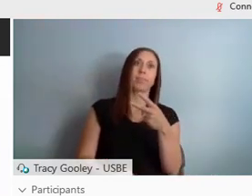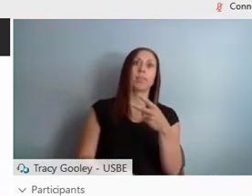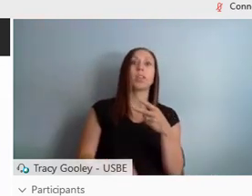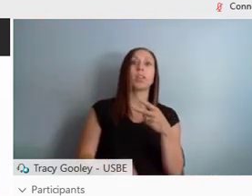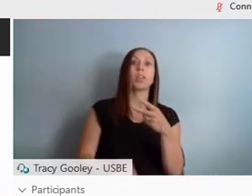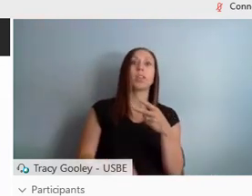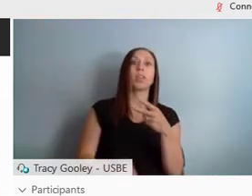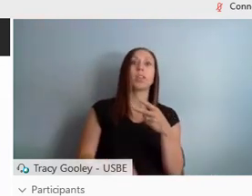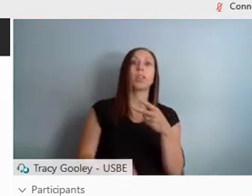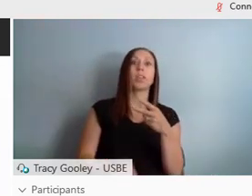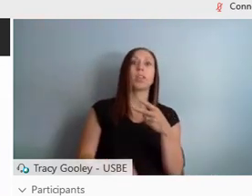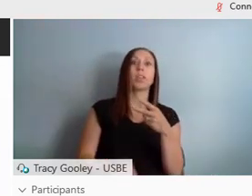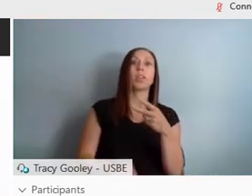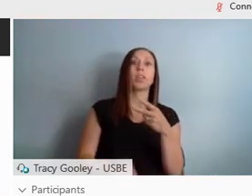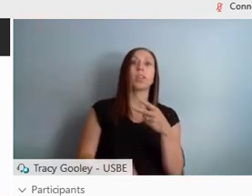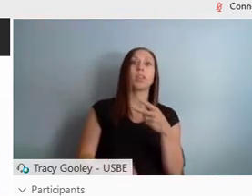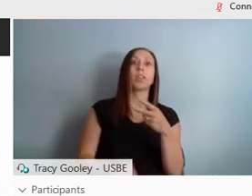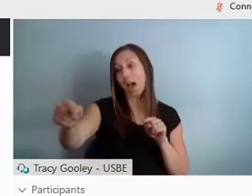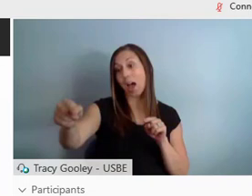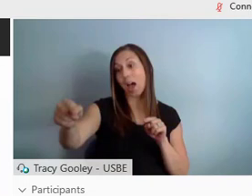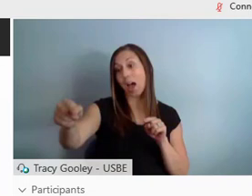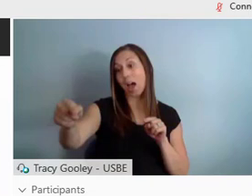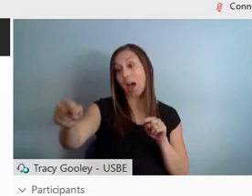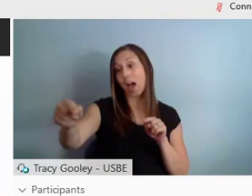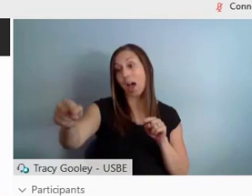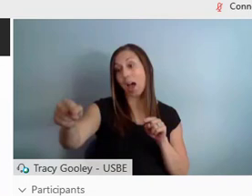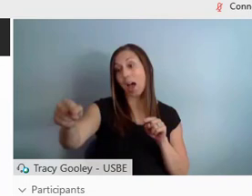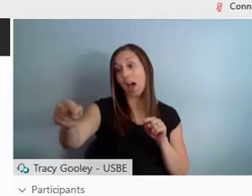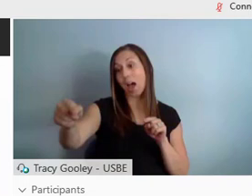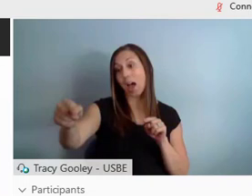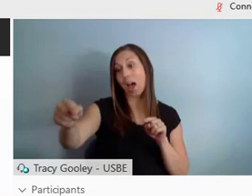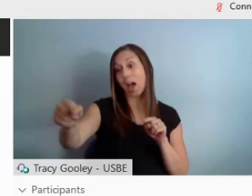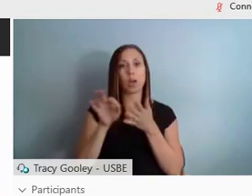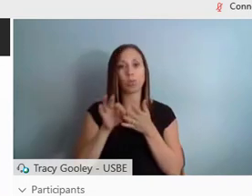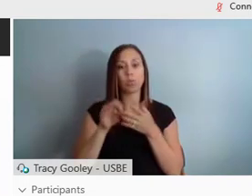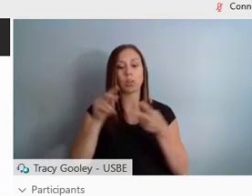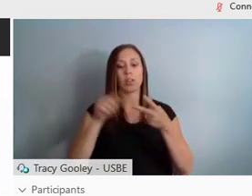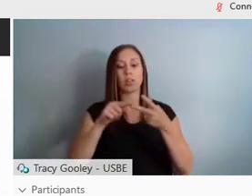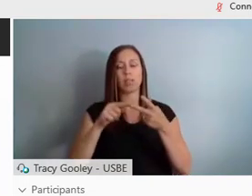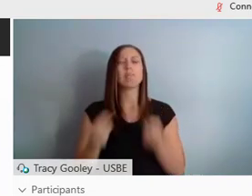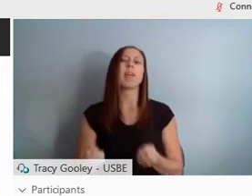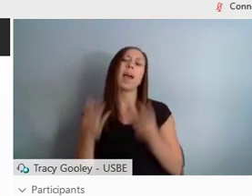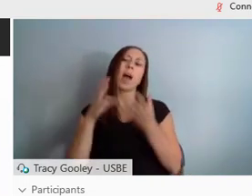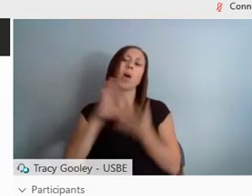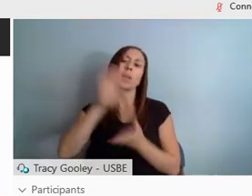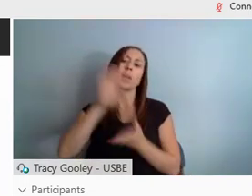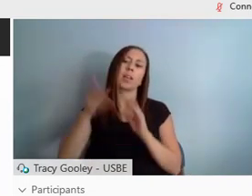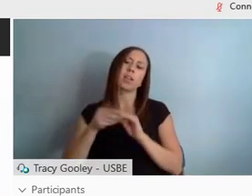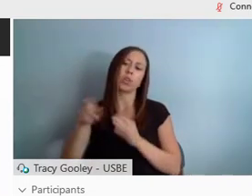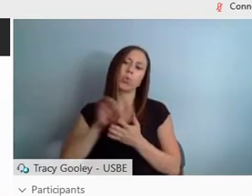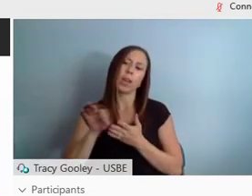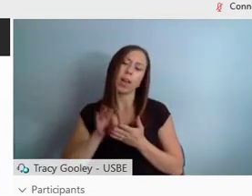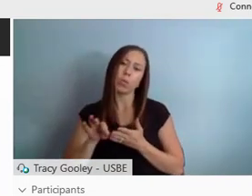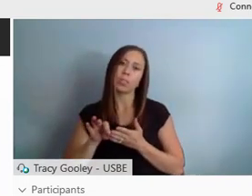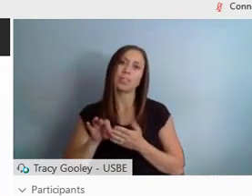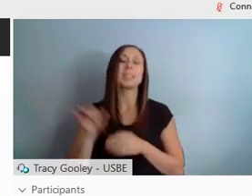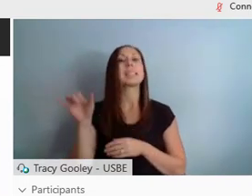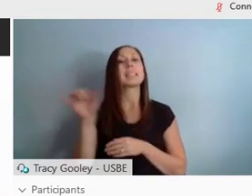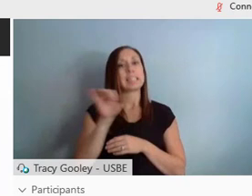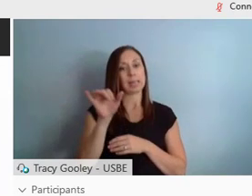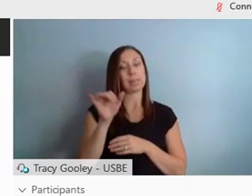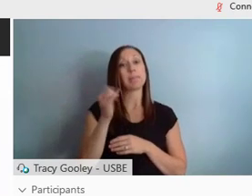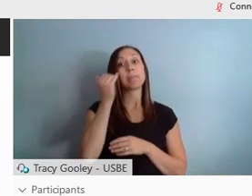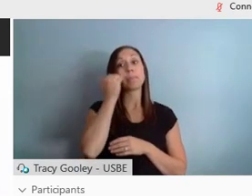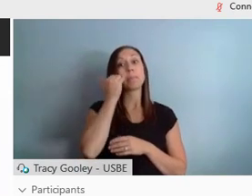your finger to point to and count these objects, and then how many did you count? And you can still give that same